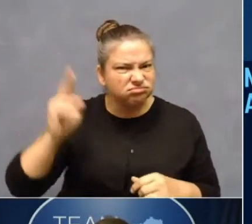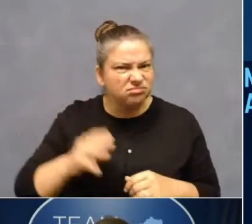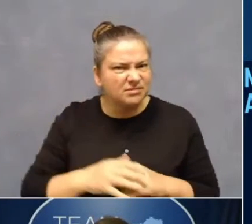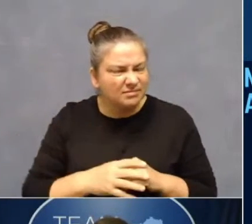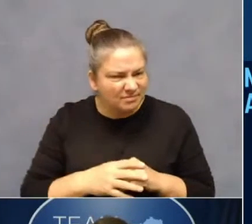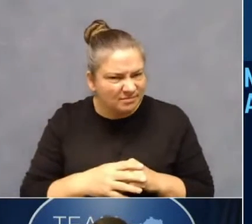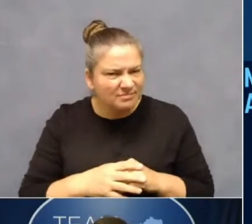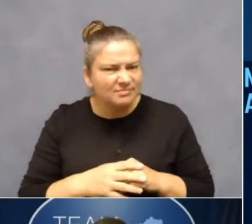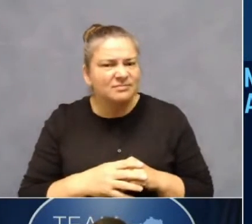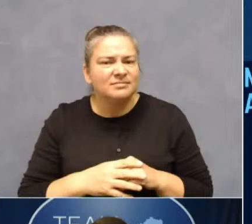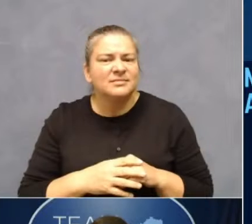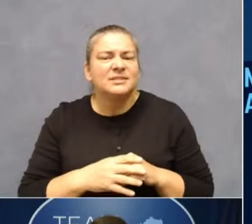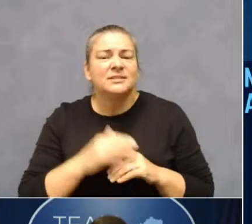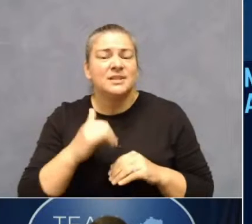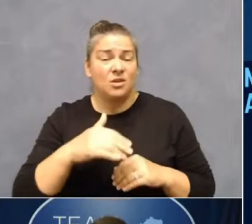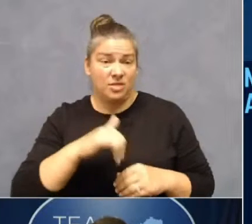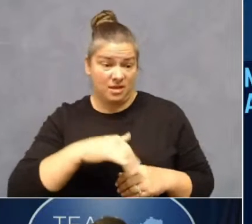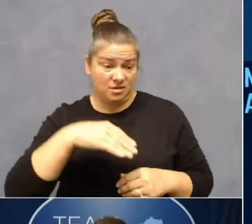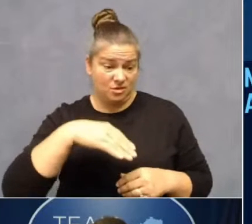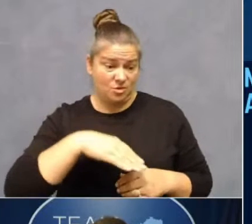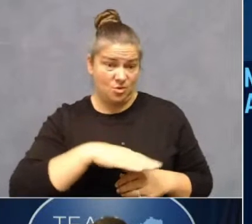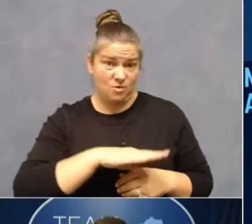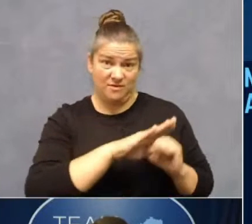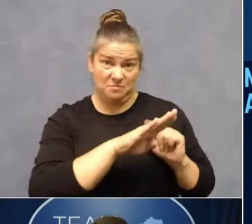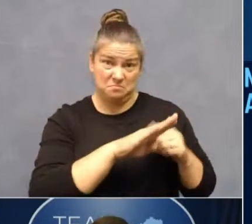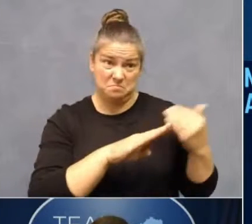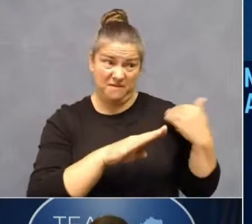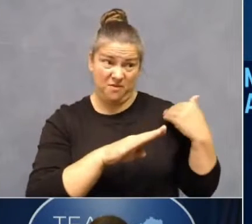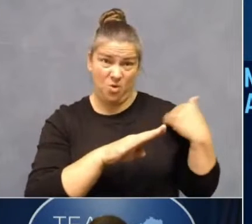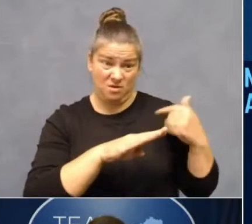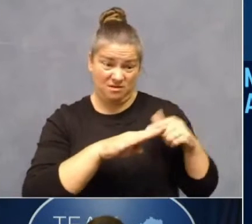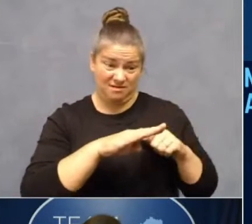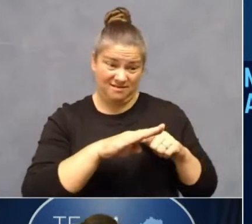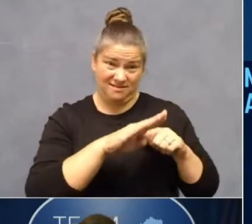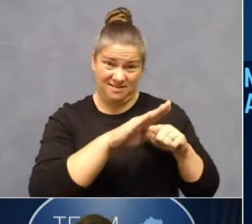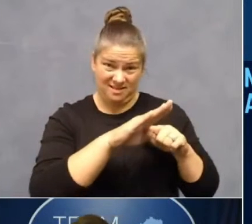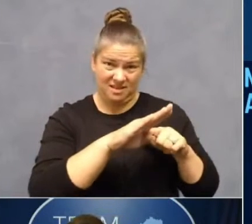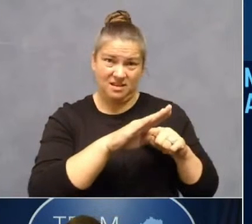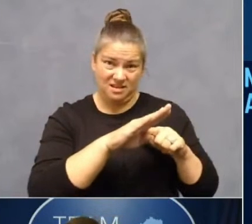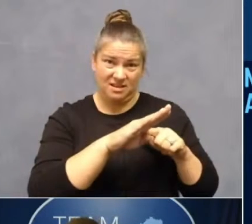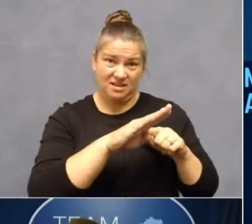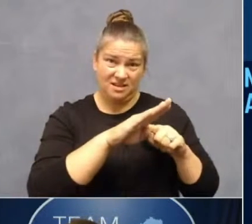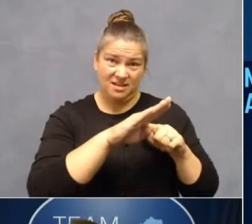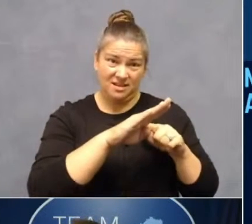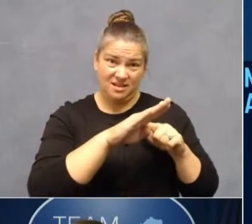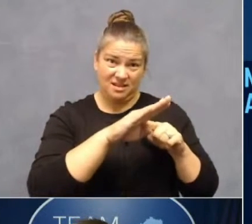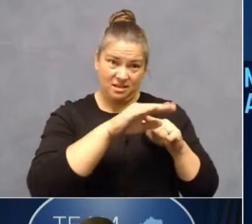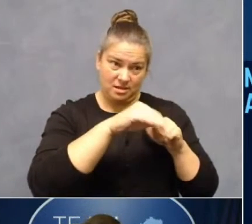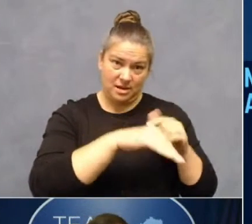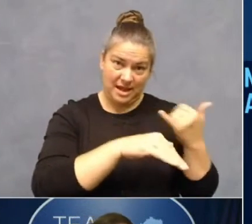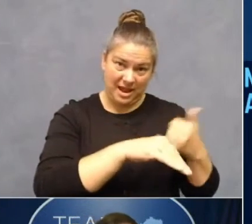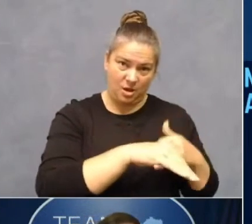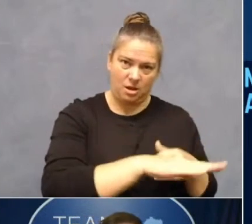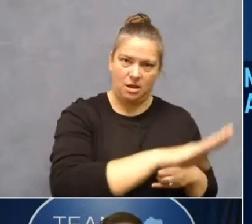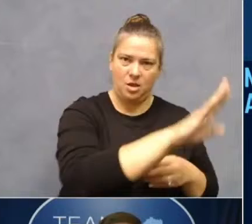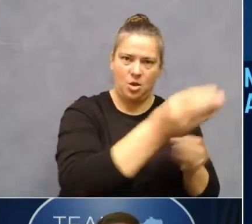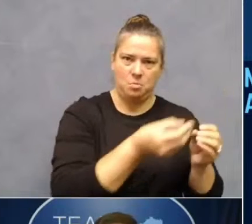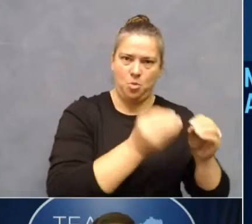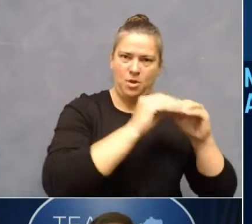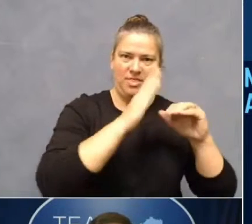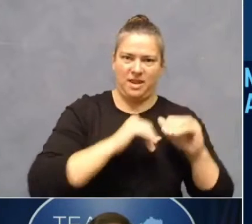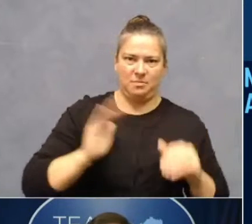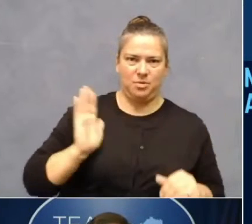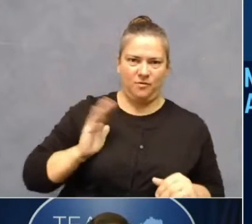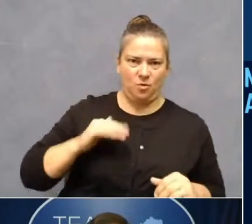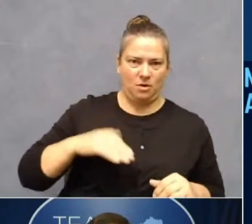second, and certainly higher than the first. And trailing the new cases we see all